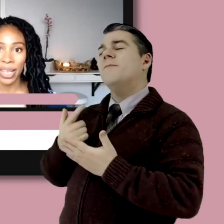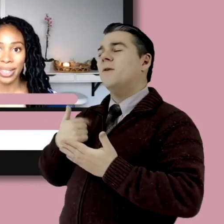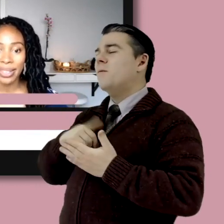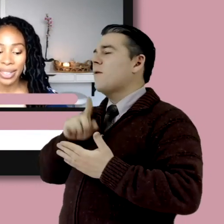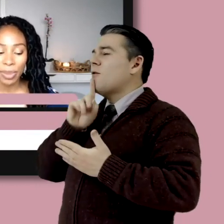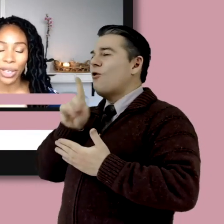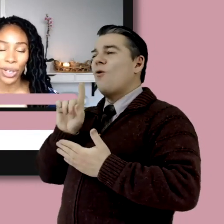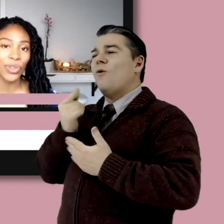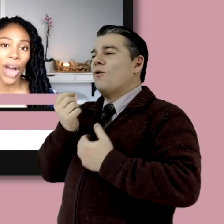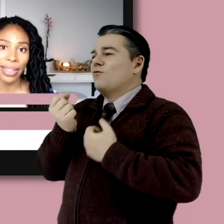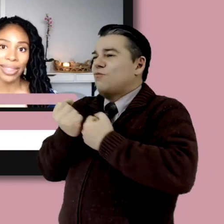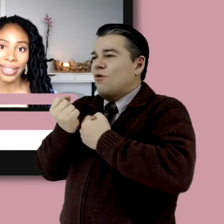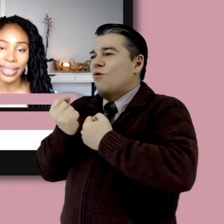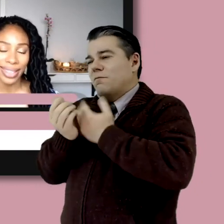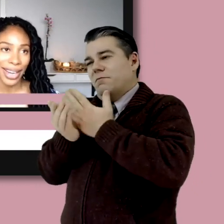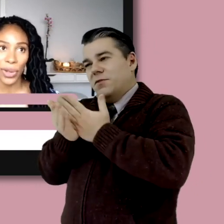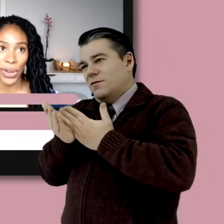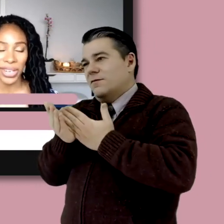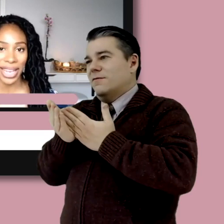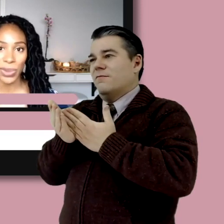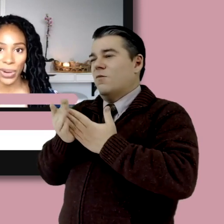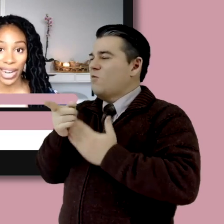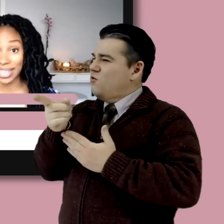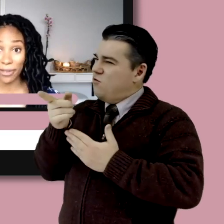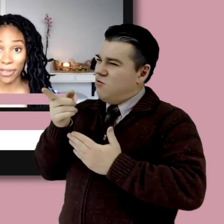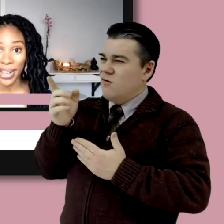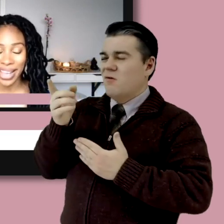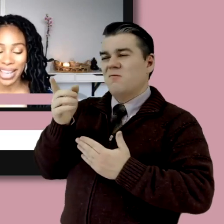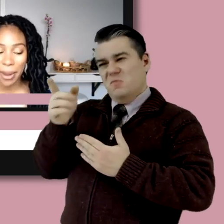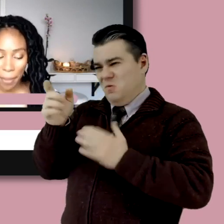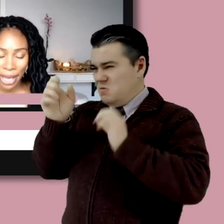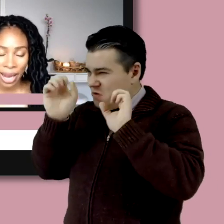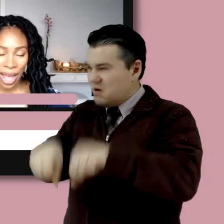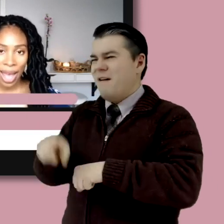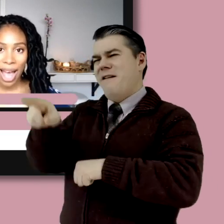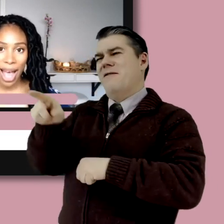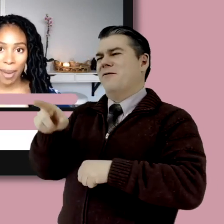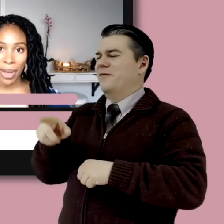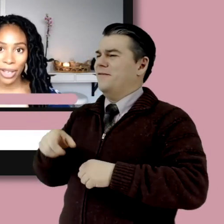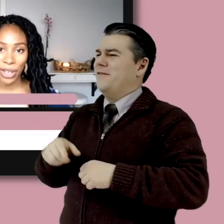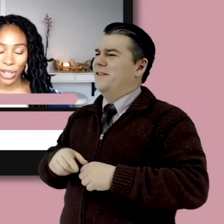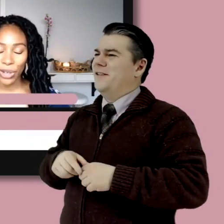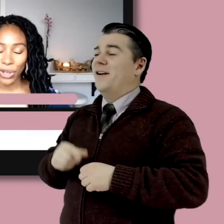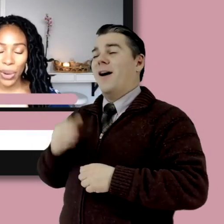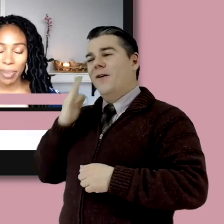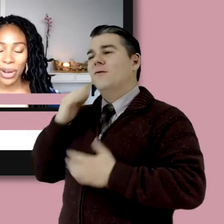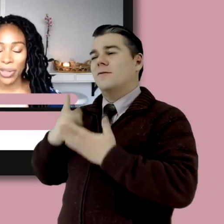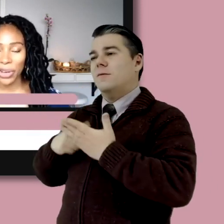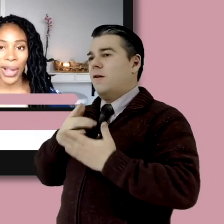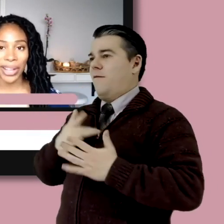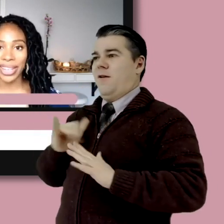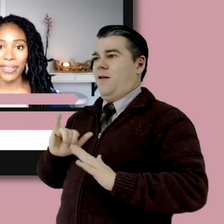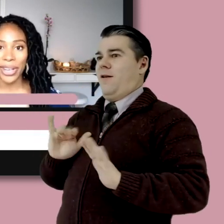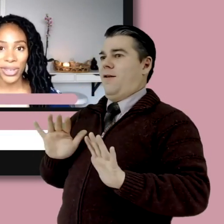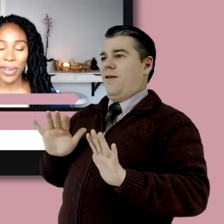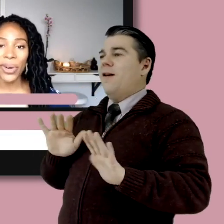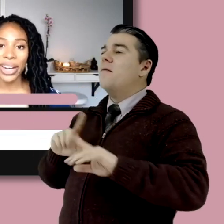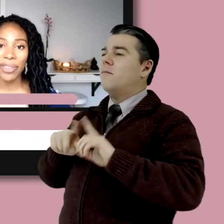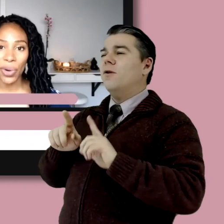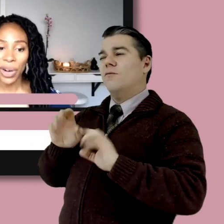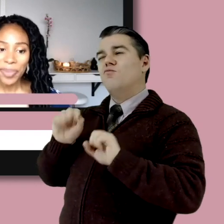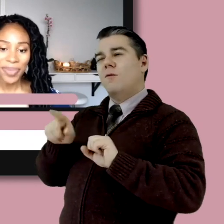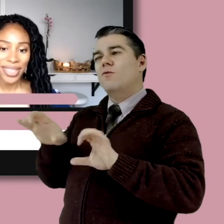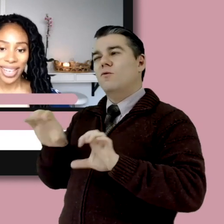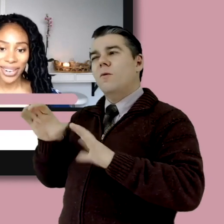support pieces, but you've got this. And I know there are days where it doesn't feel like it, but you're doing better than you're likely giving yourself